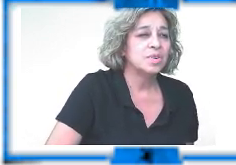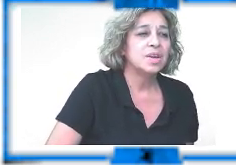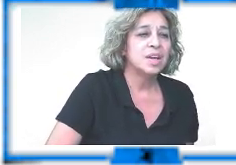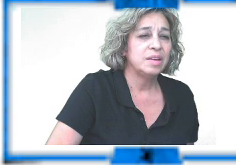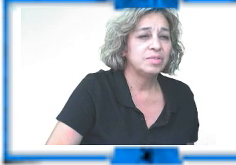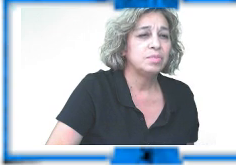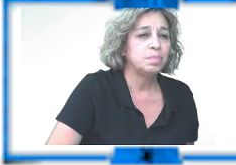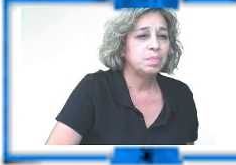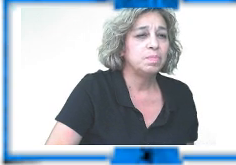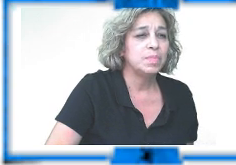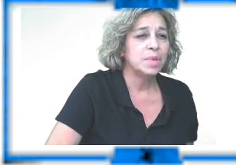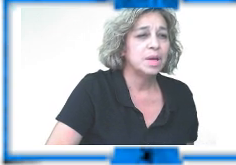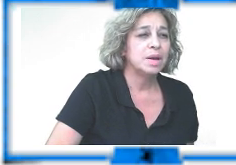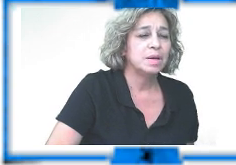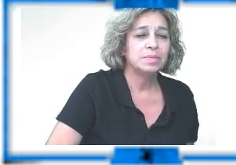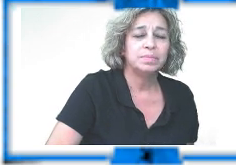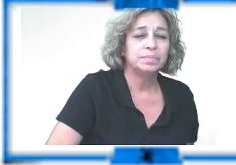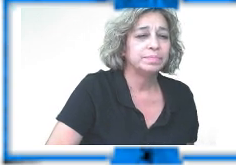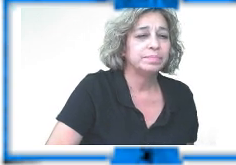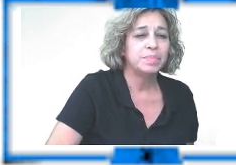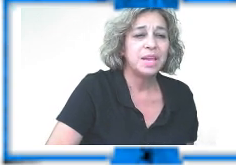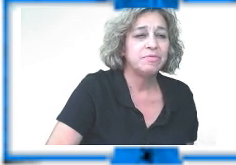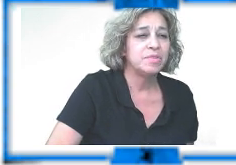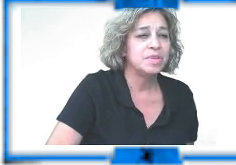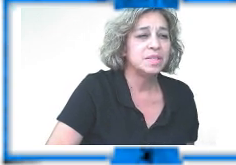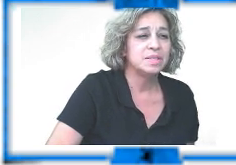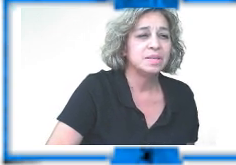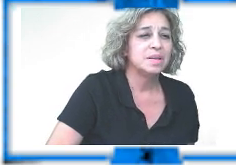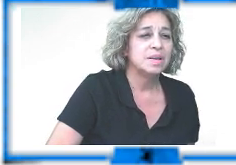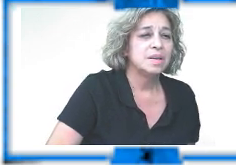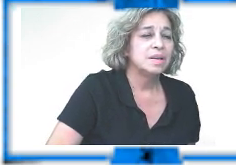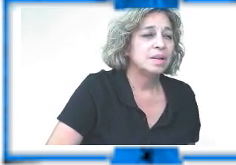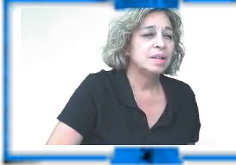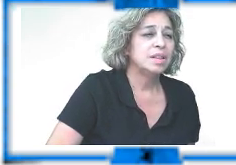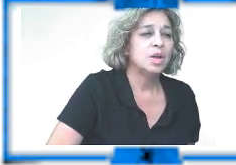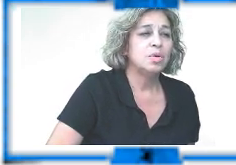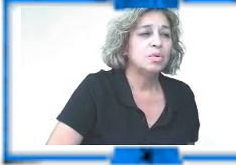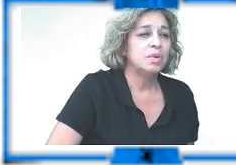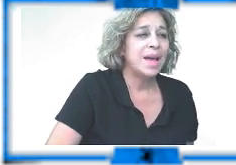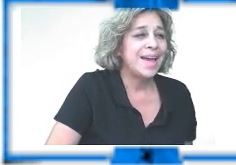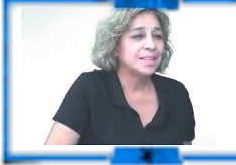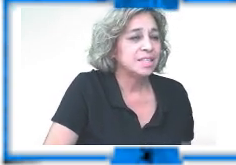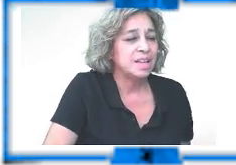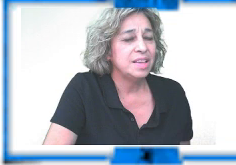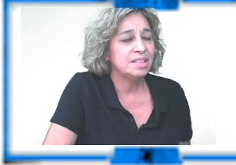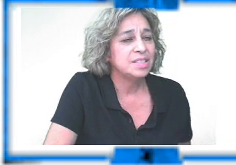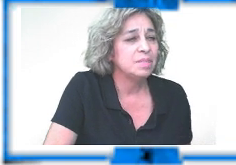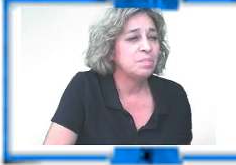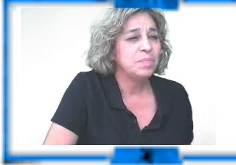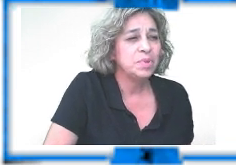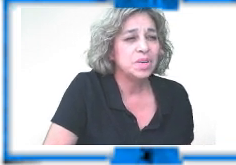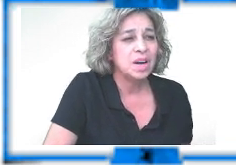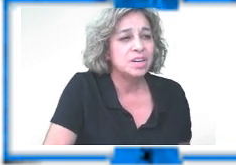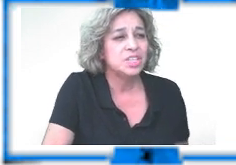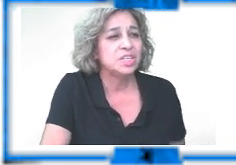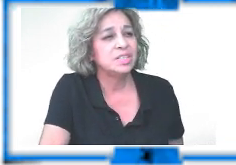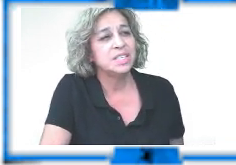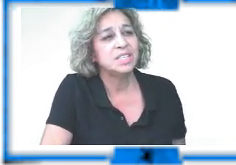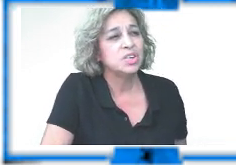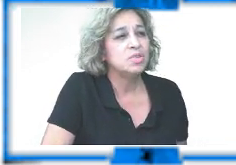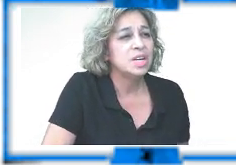so they're going to have to pay for these low acts. And some people